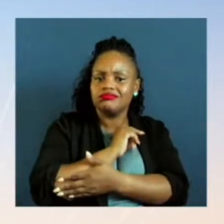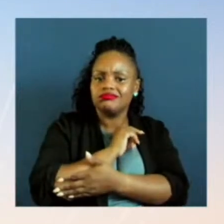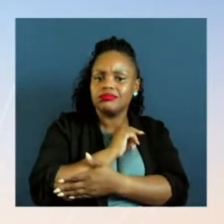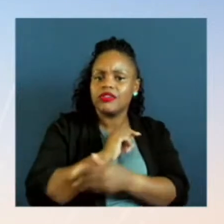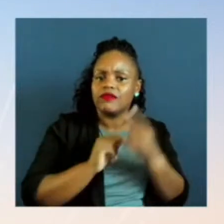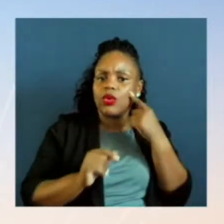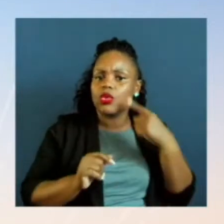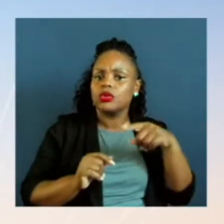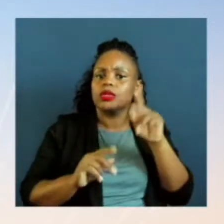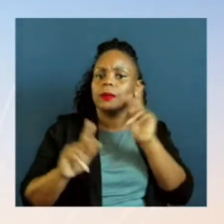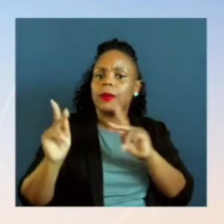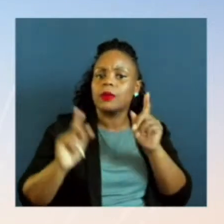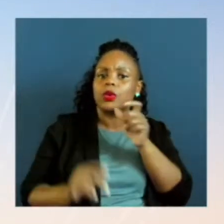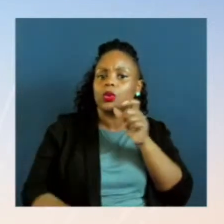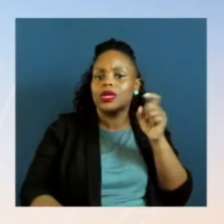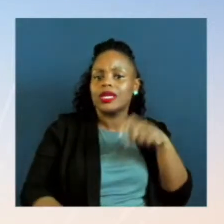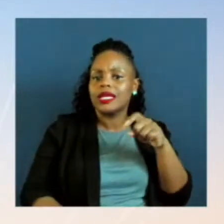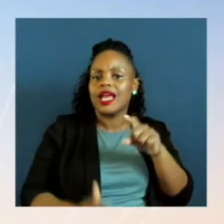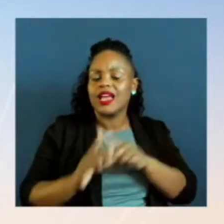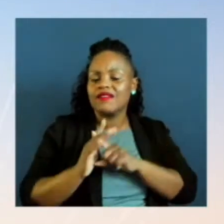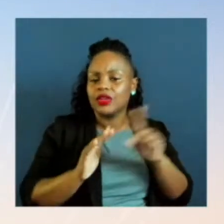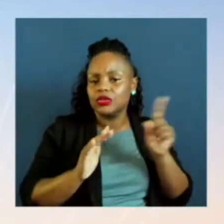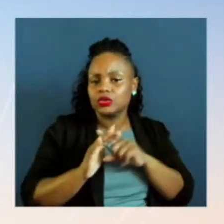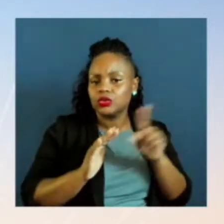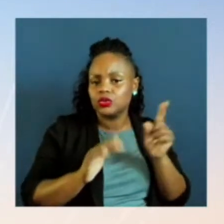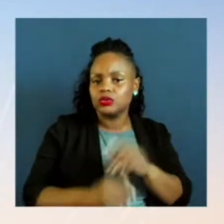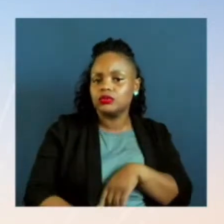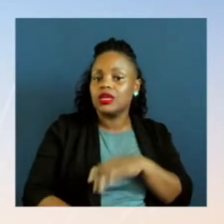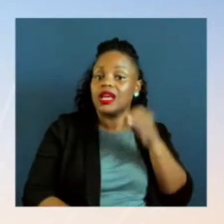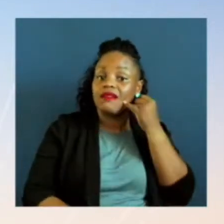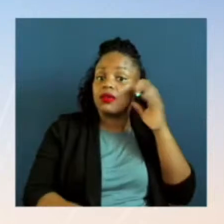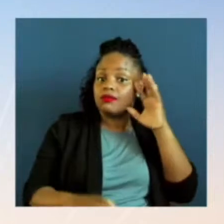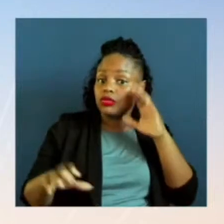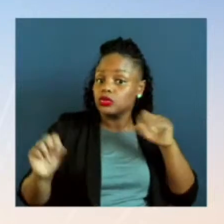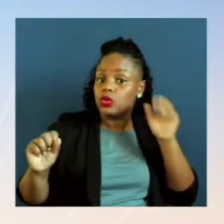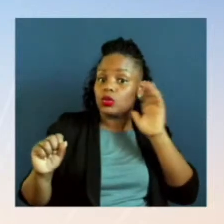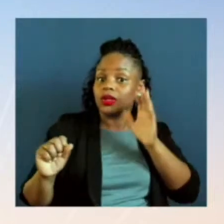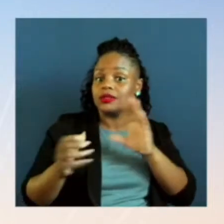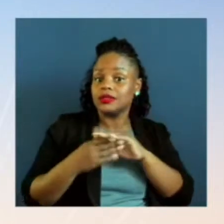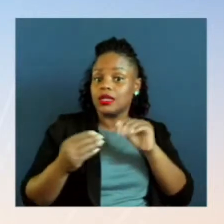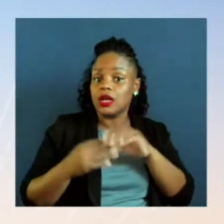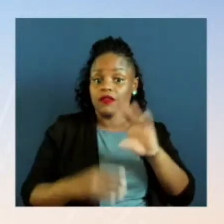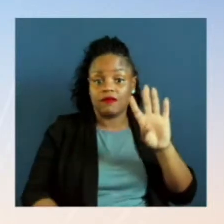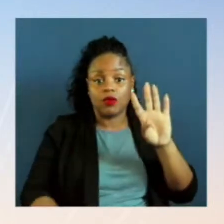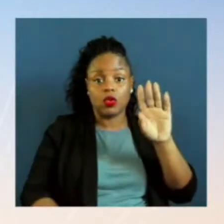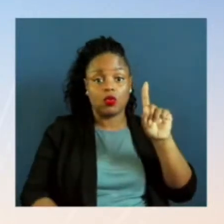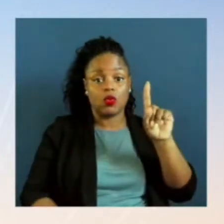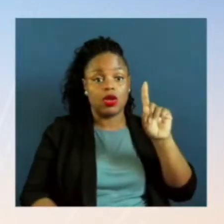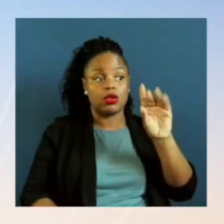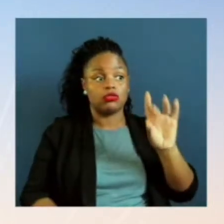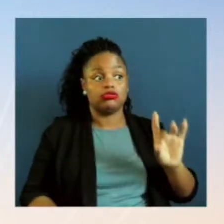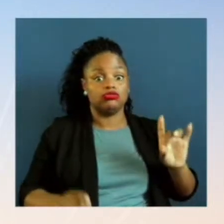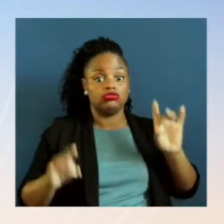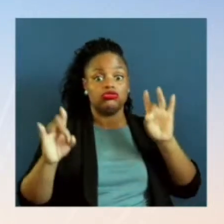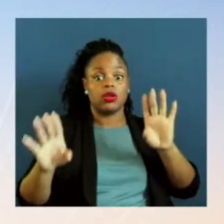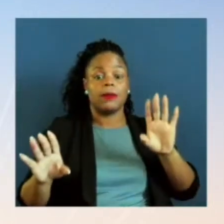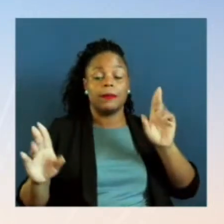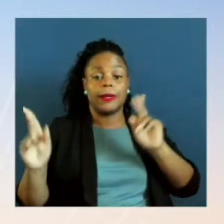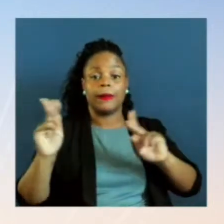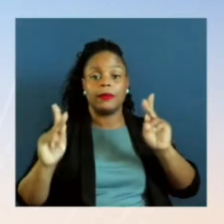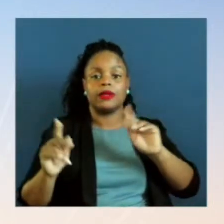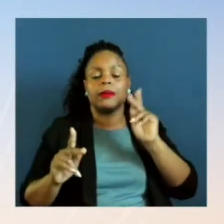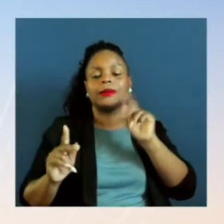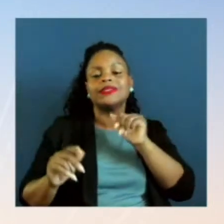I would say, and the President would say if he were standing here, those 41 Australians did not die in vain. And we are incredibly grateful for their partnership.